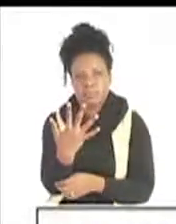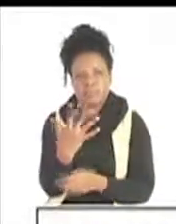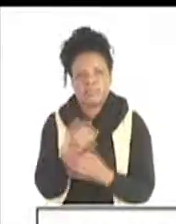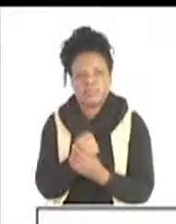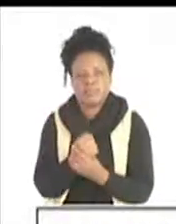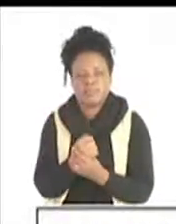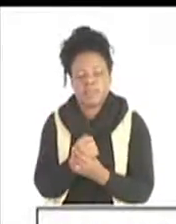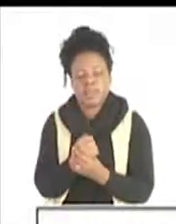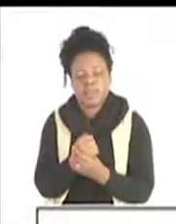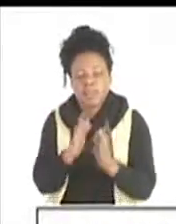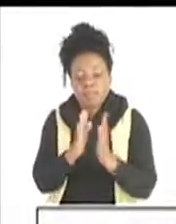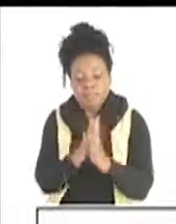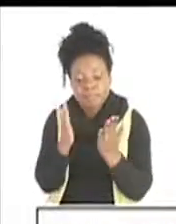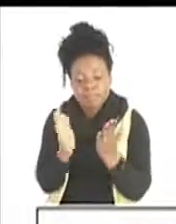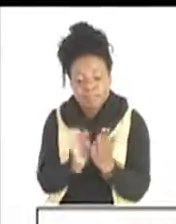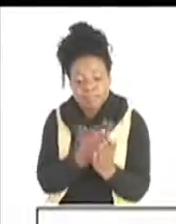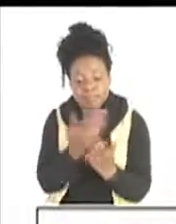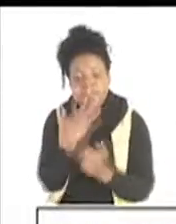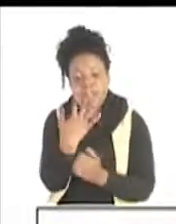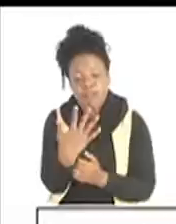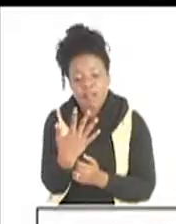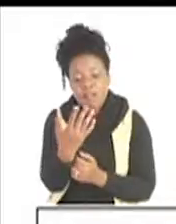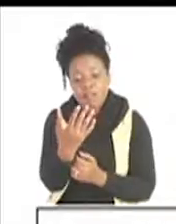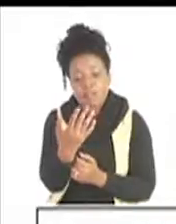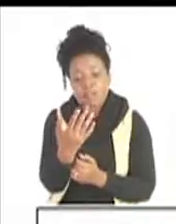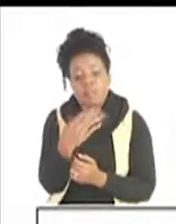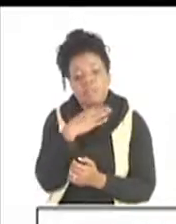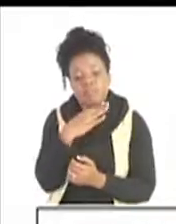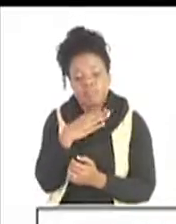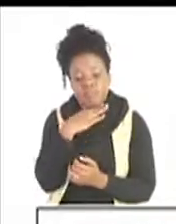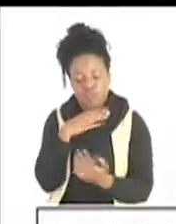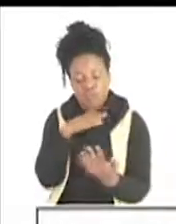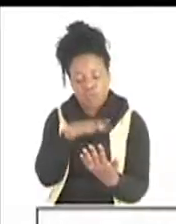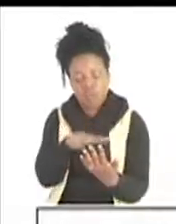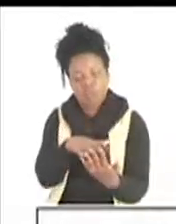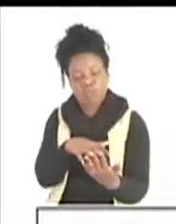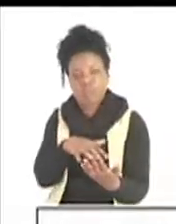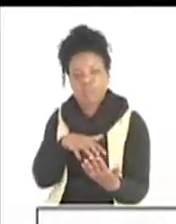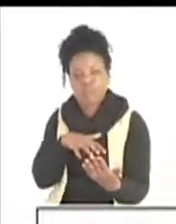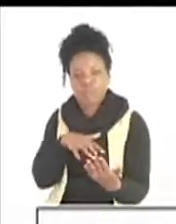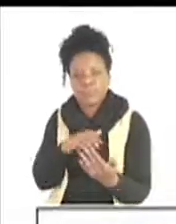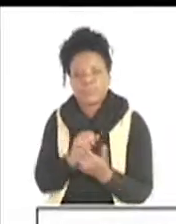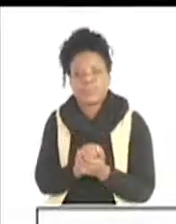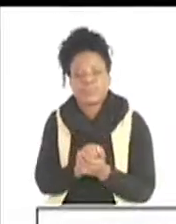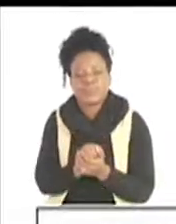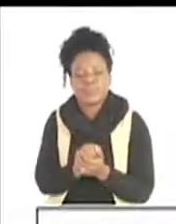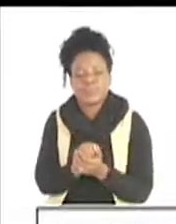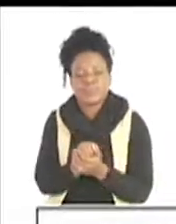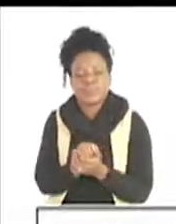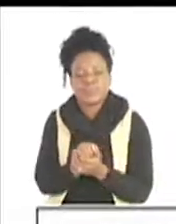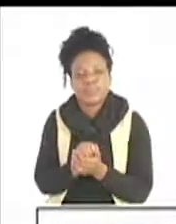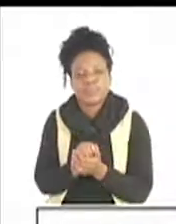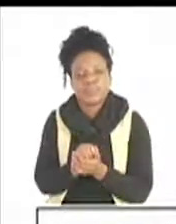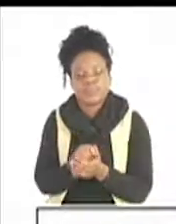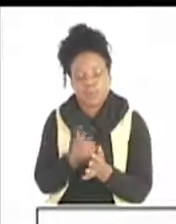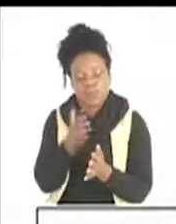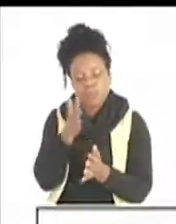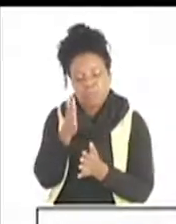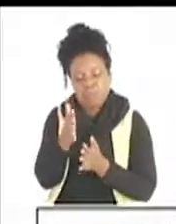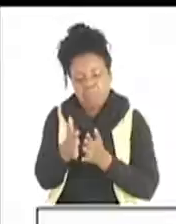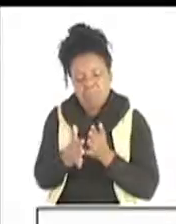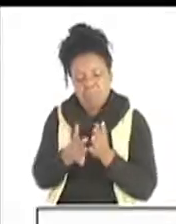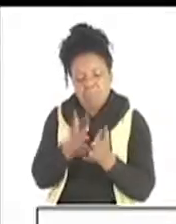On page 5, there is a story for us. I am going to ask Chanel to read it to